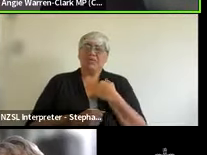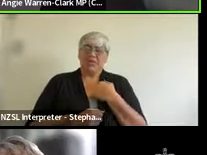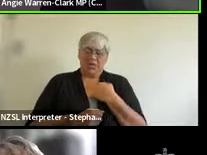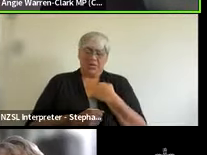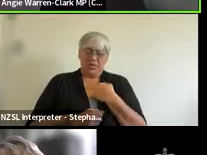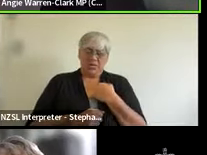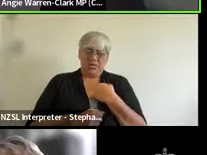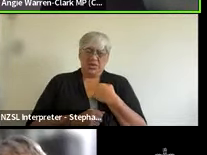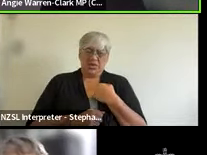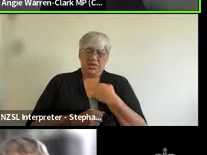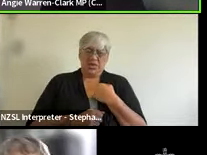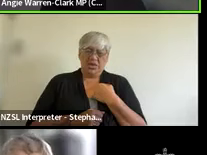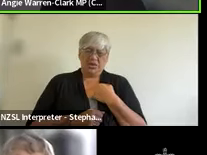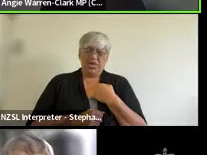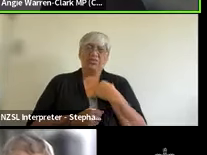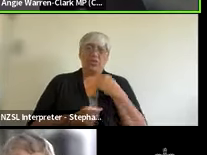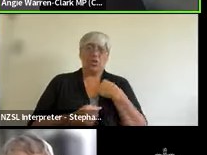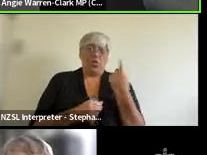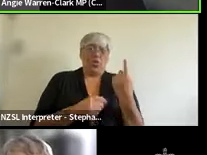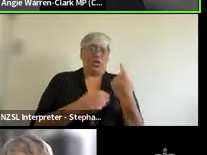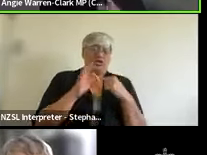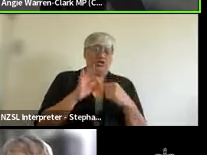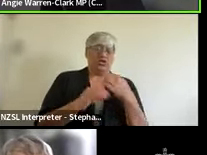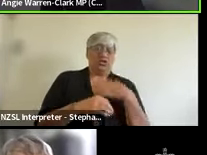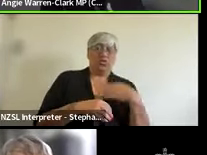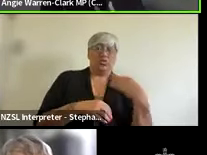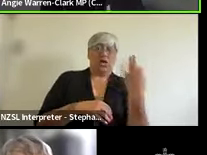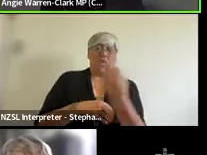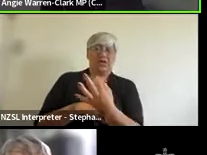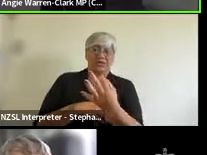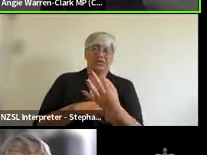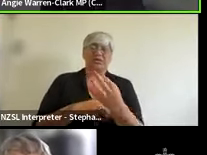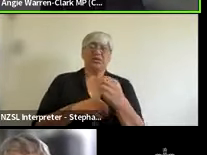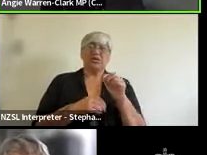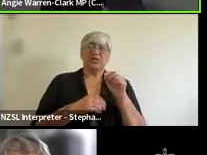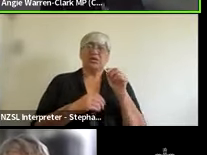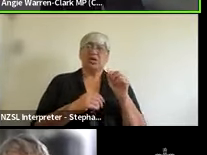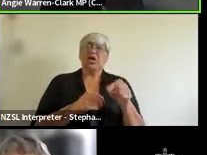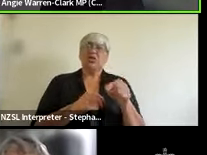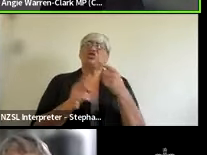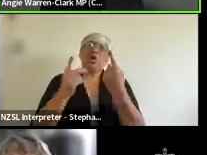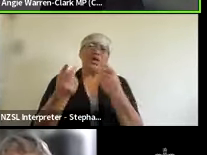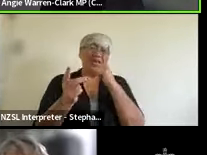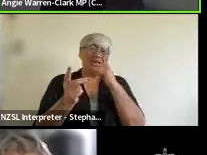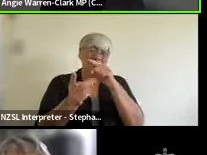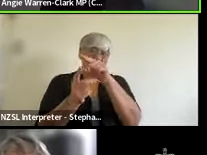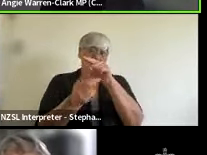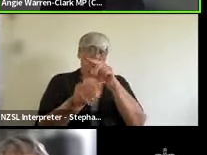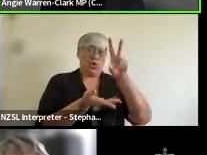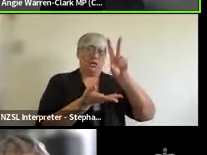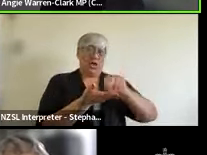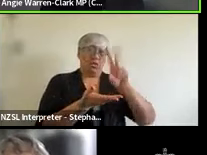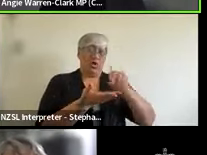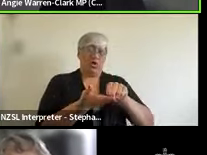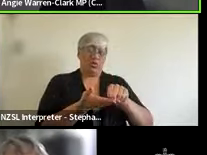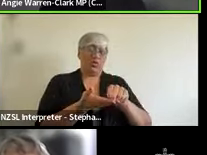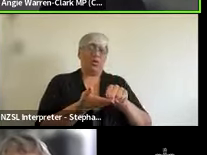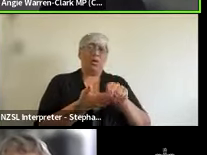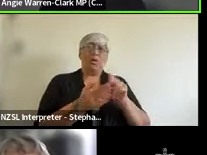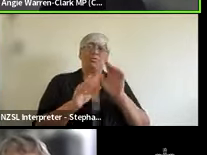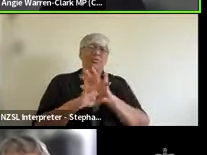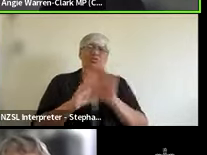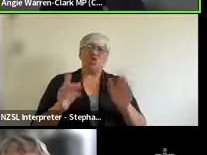I guess the question is, when you download and there is no